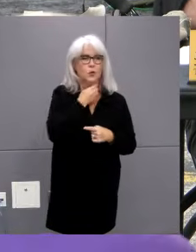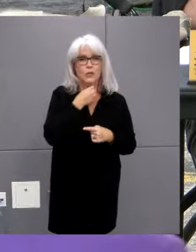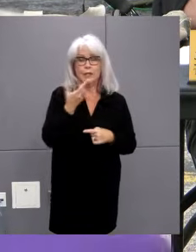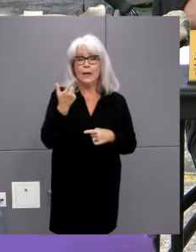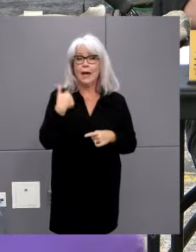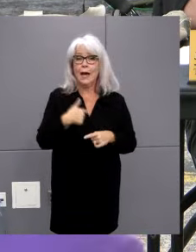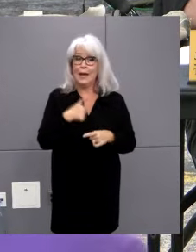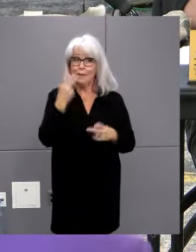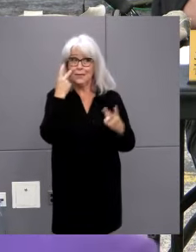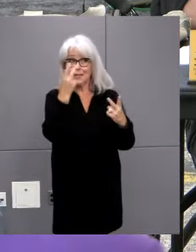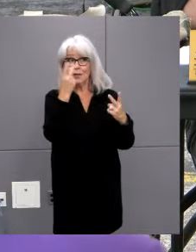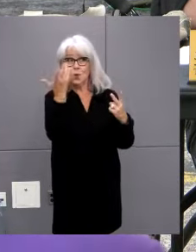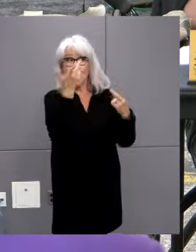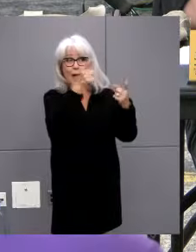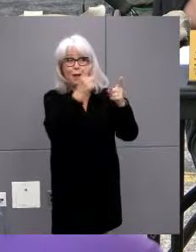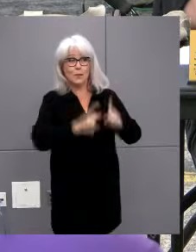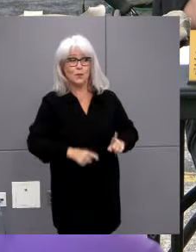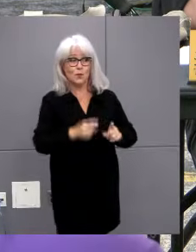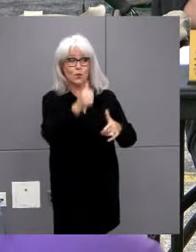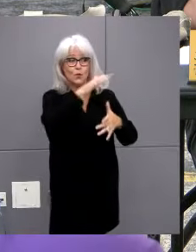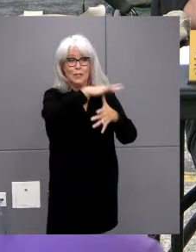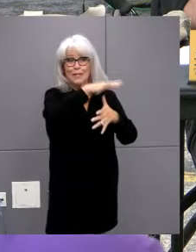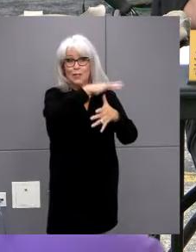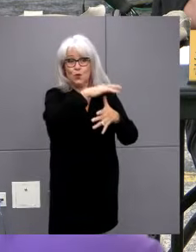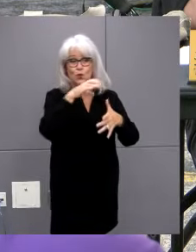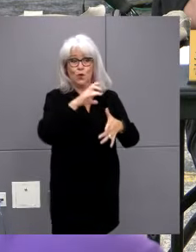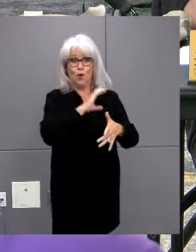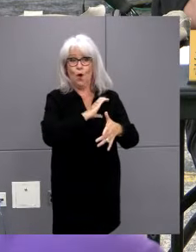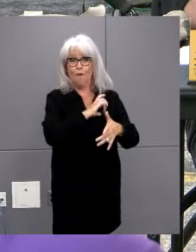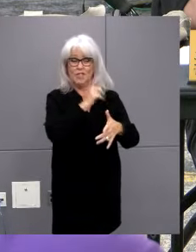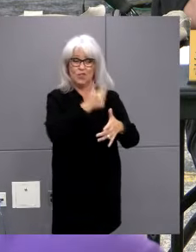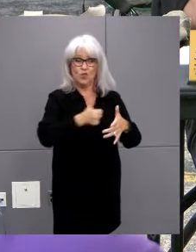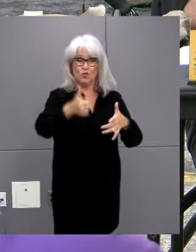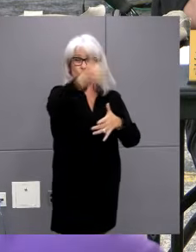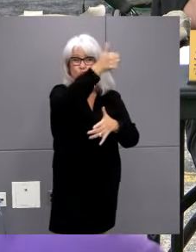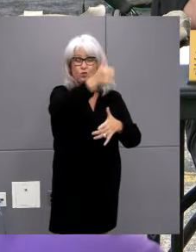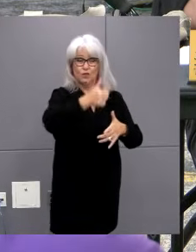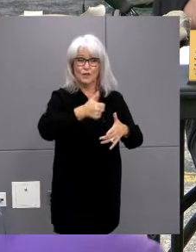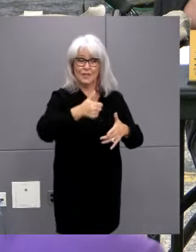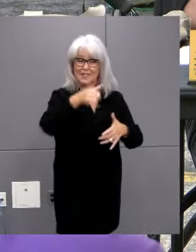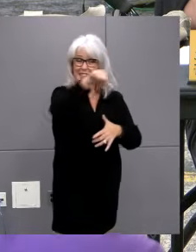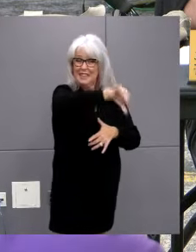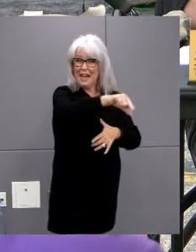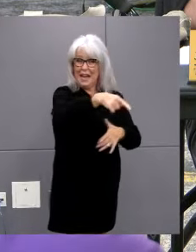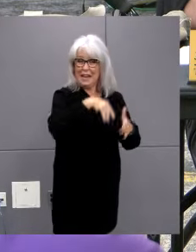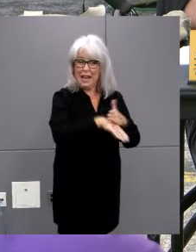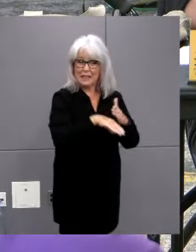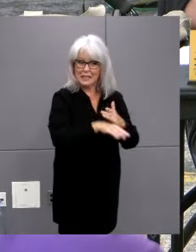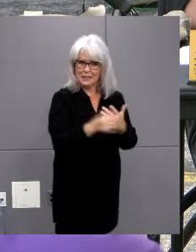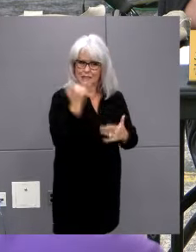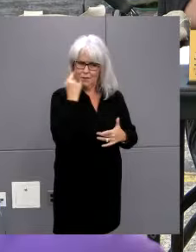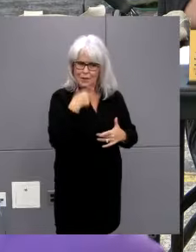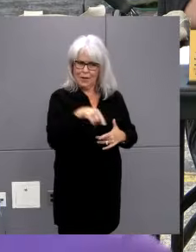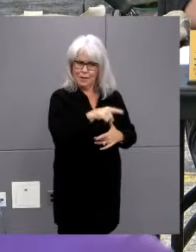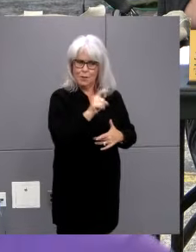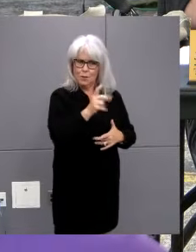to senior officers when they're denied access to something that they feel they need to